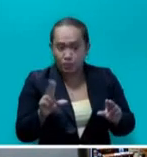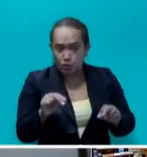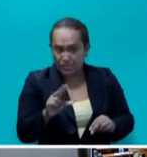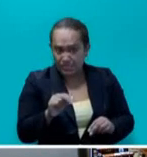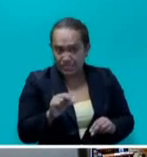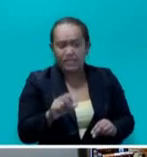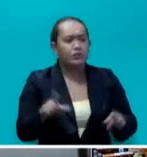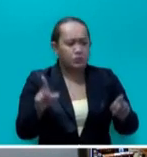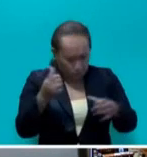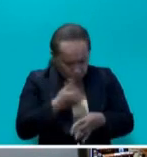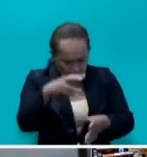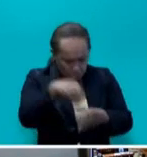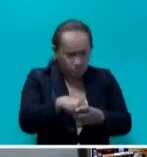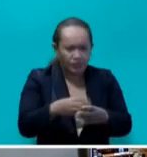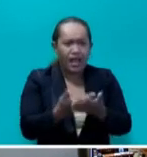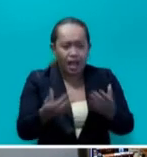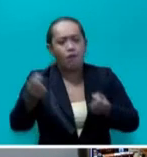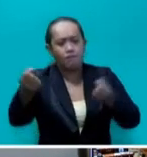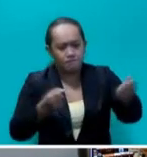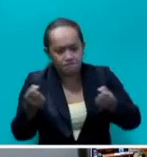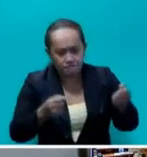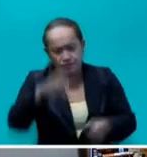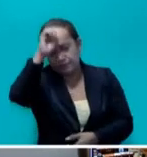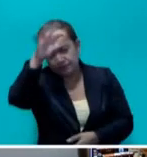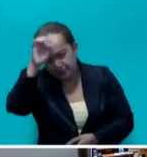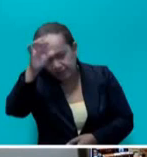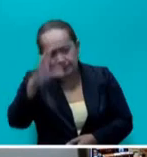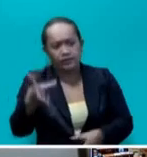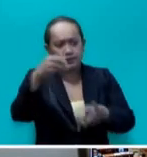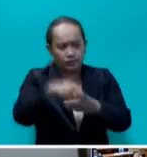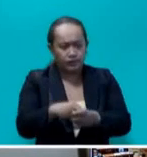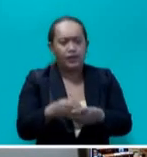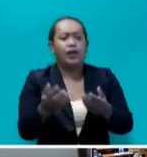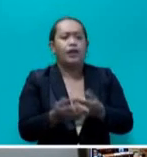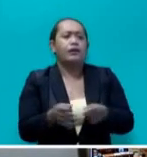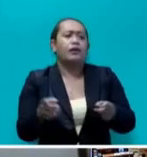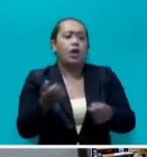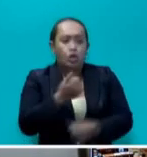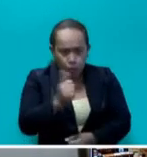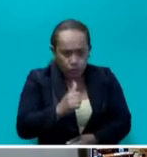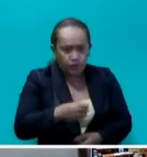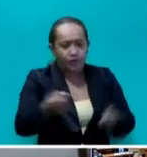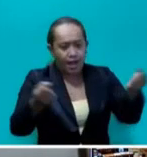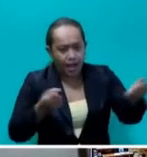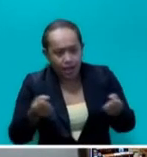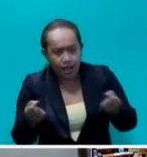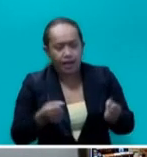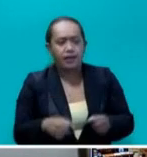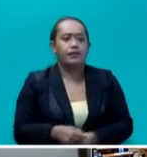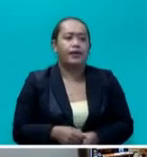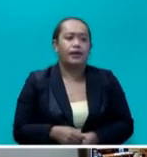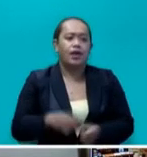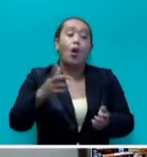means of assisting public service vehicle operators such as buses and taxis, and even individual domestic users for cars. Reduction of fiscal